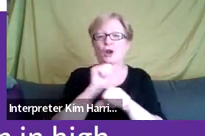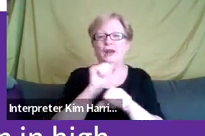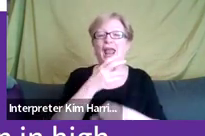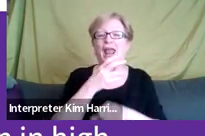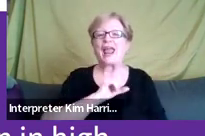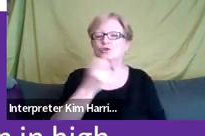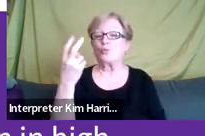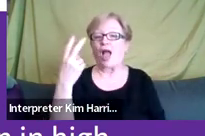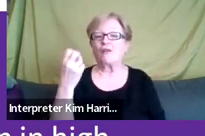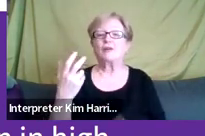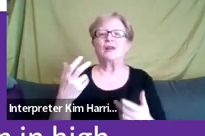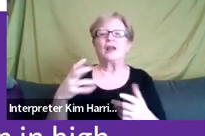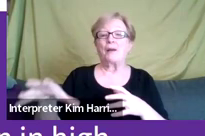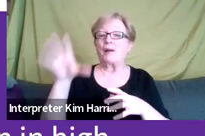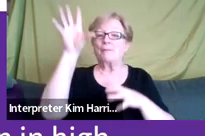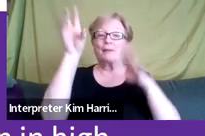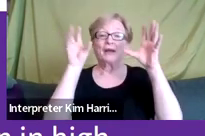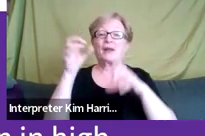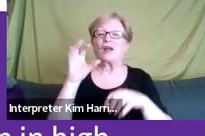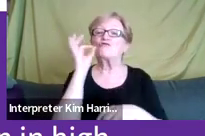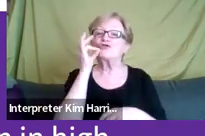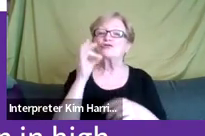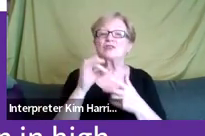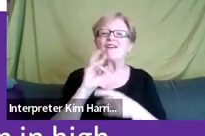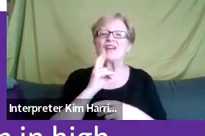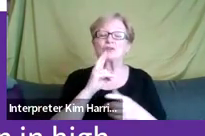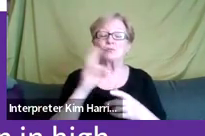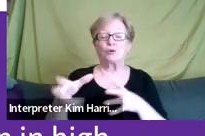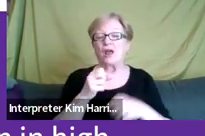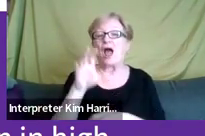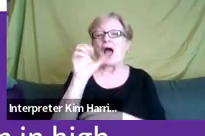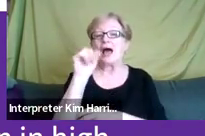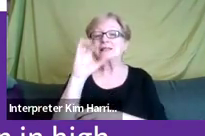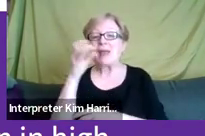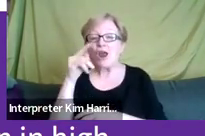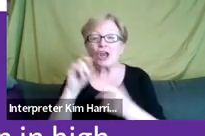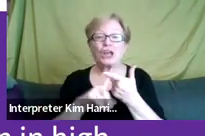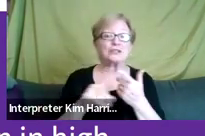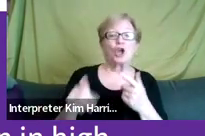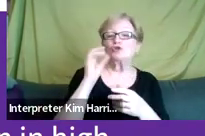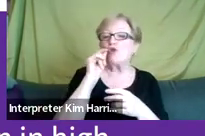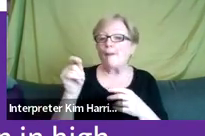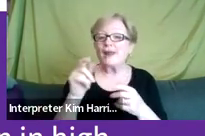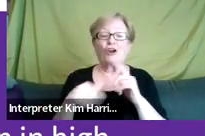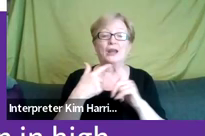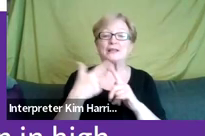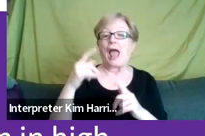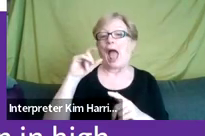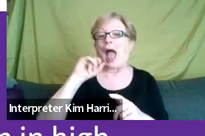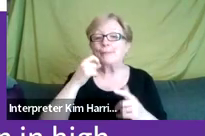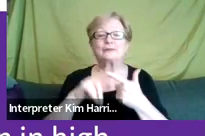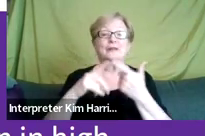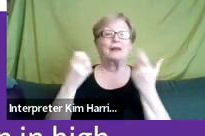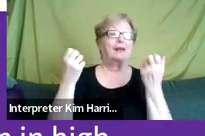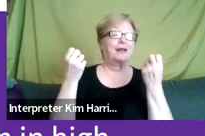all sorts of fruits and vegetables. I've done asparagus, blueberries, strawberries, apples,